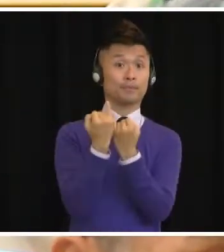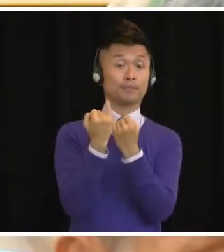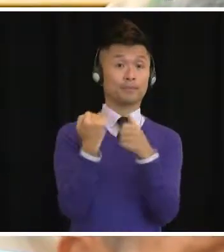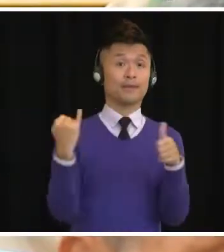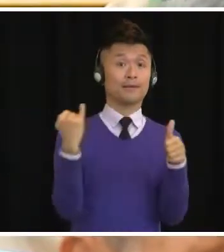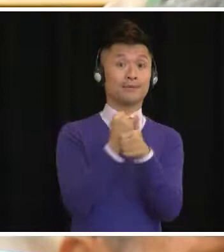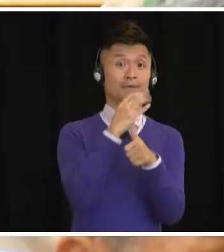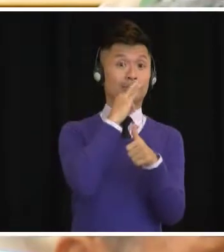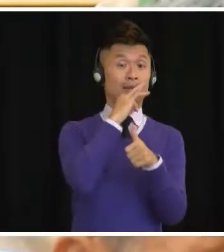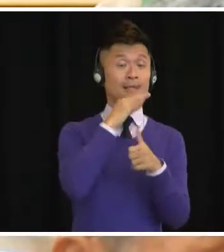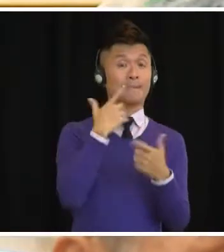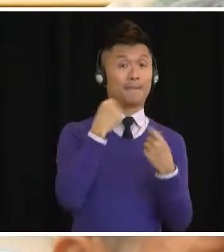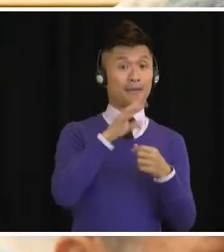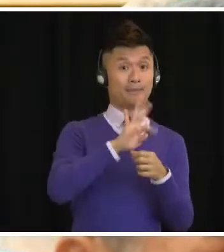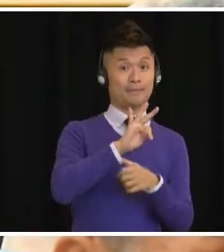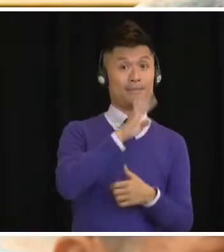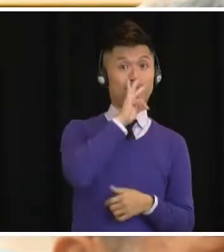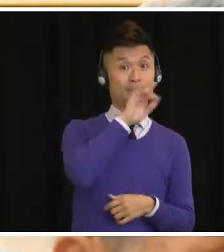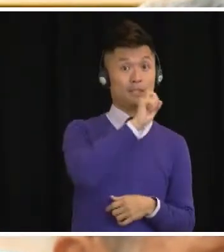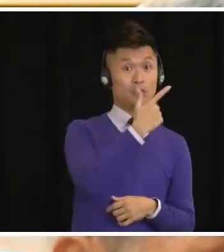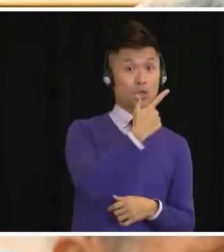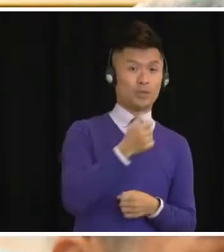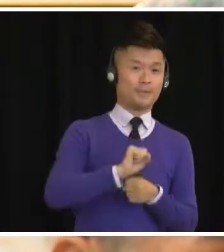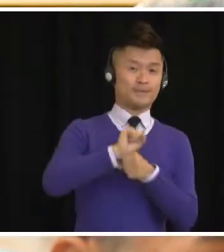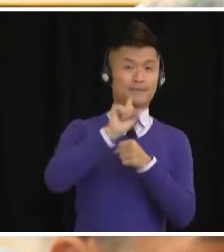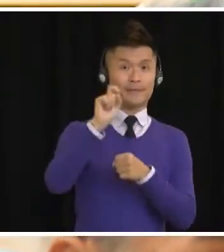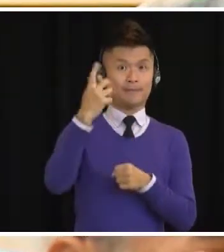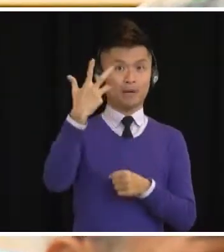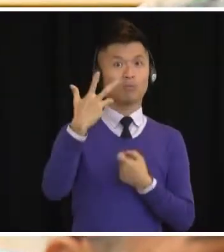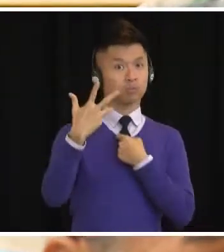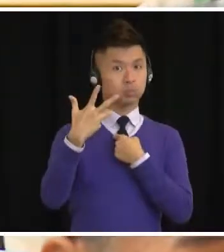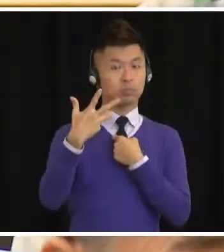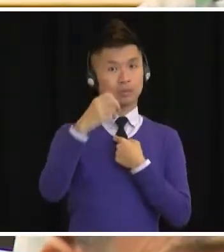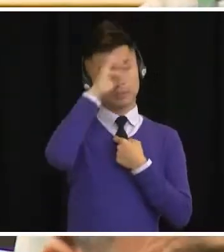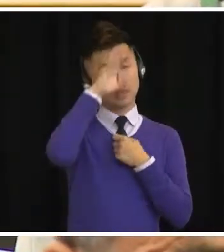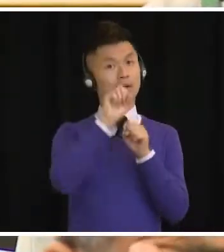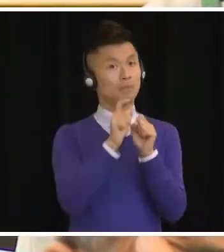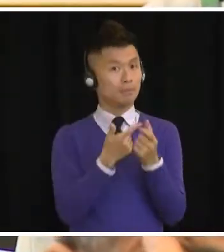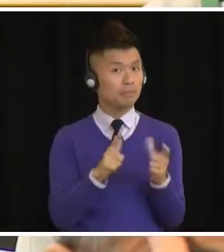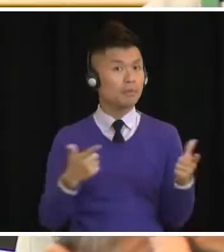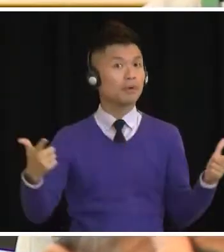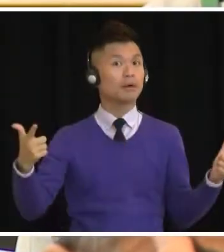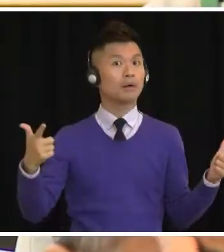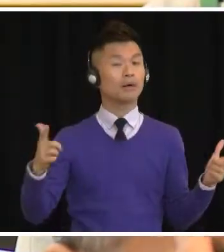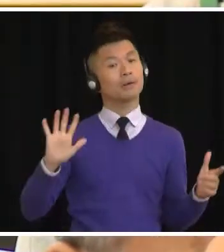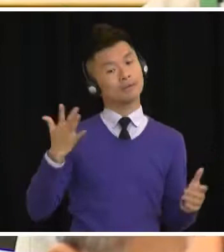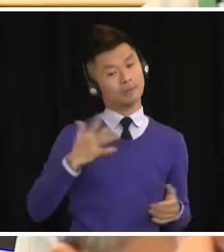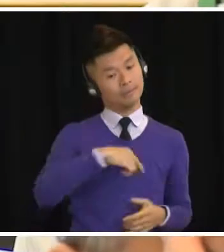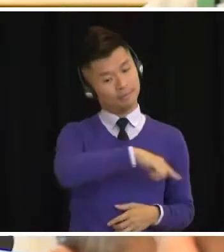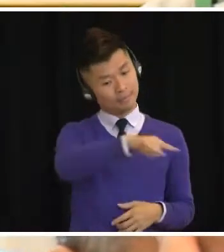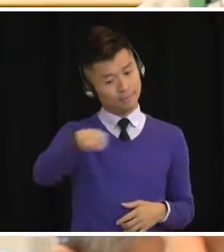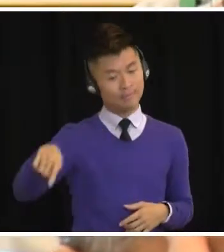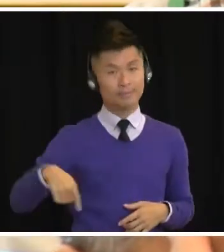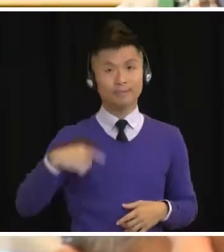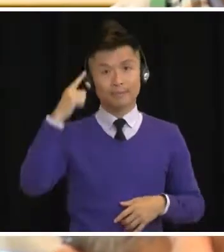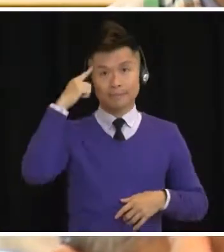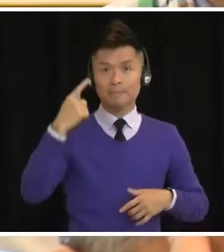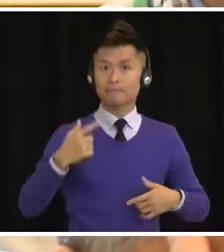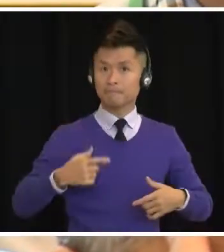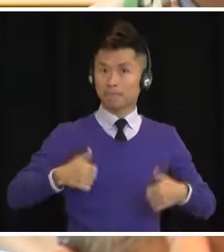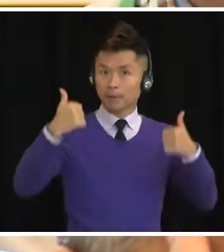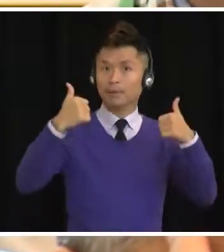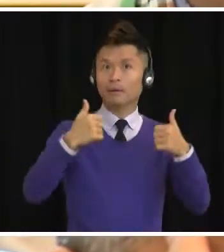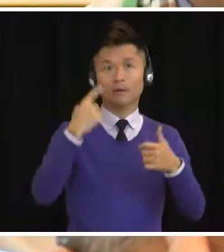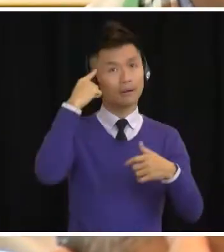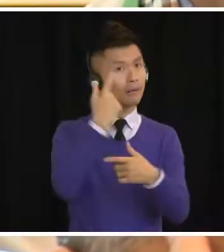by legislators from different parties. They all want to change the marriage age for girls from 16 to